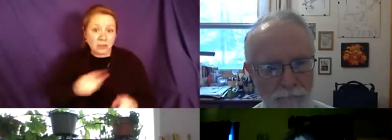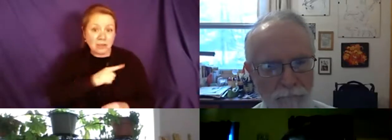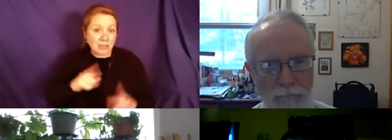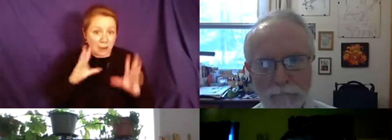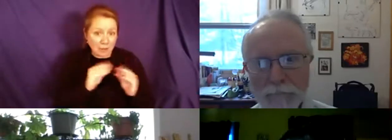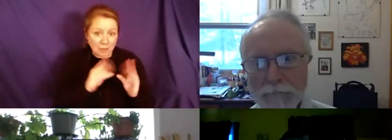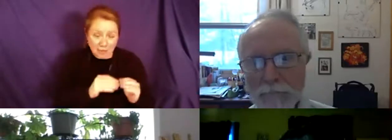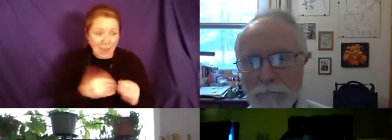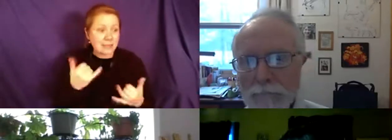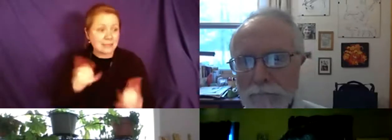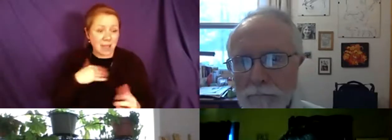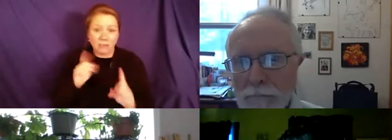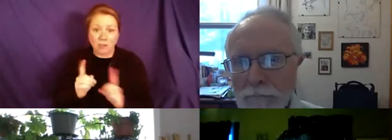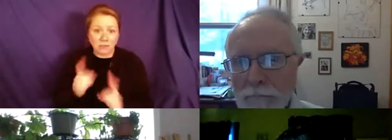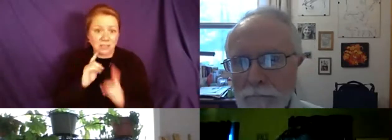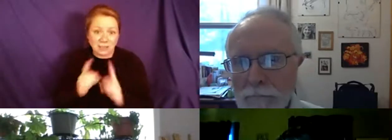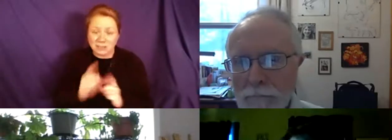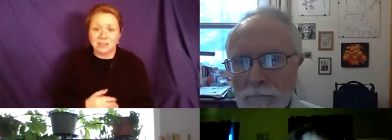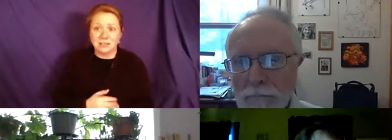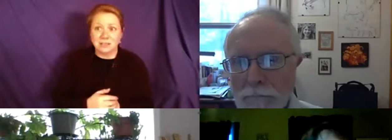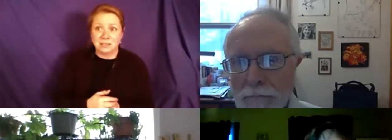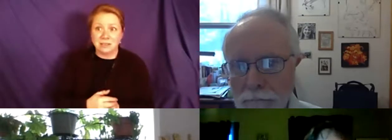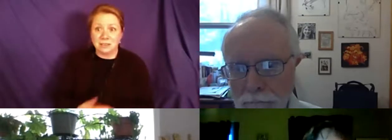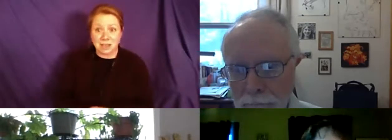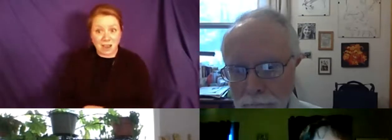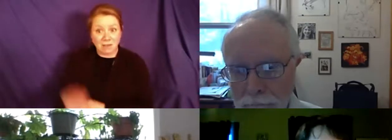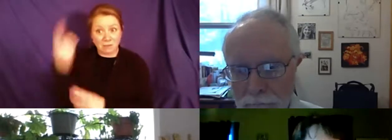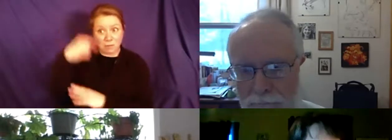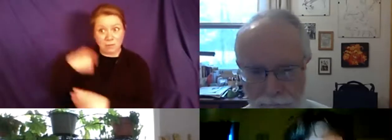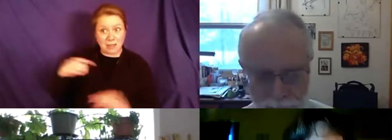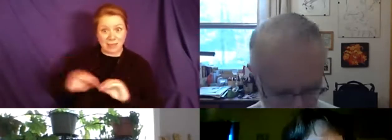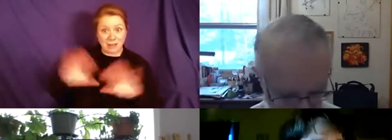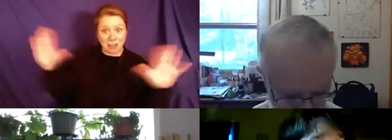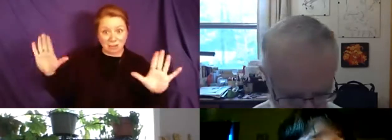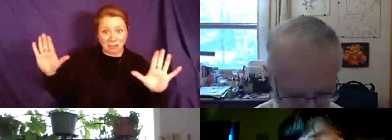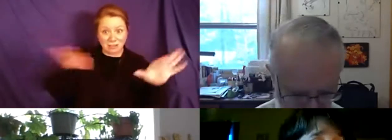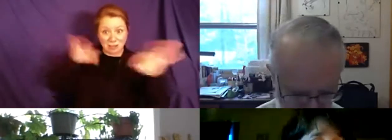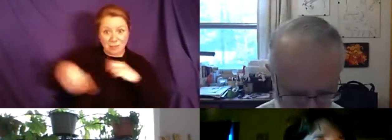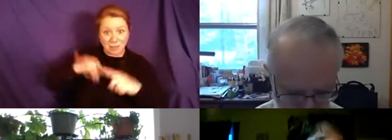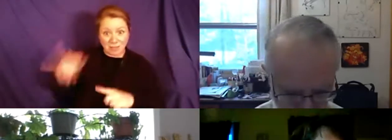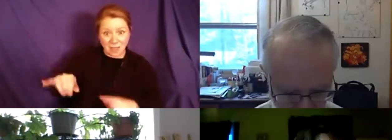still those conversations. And to me, you know, kind of the clearest articulation of that was